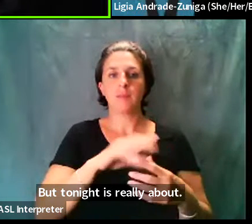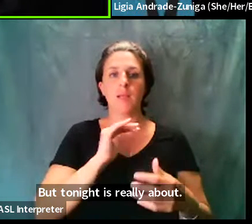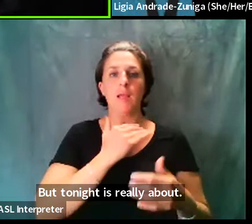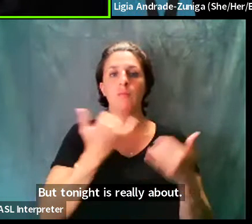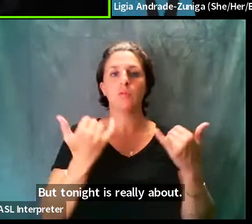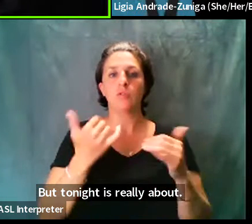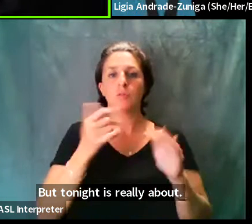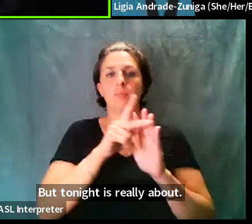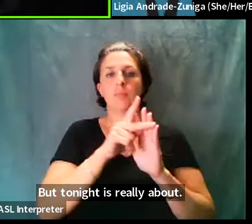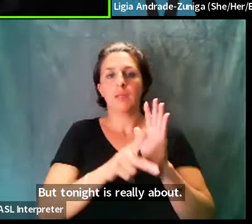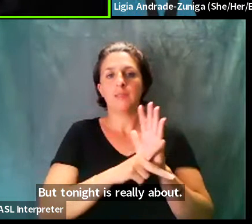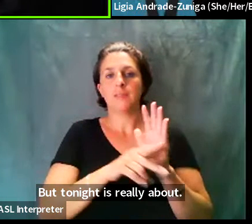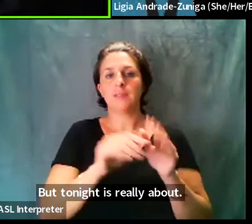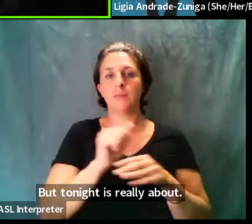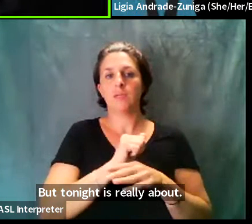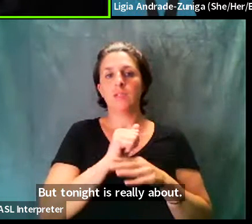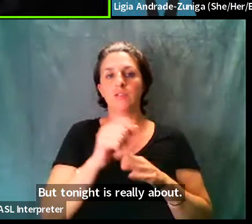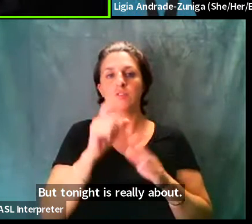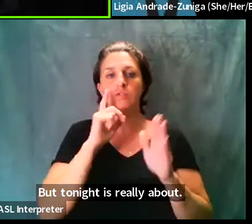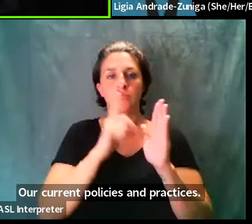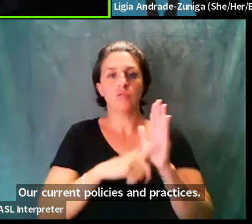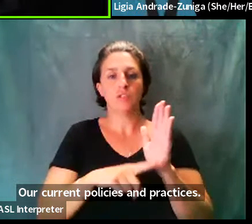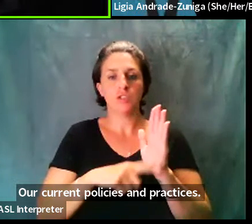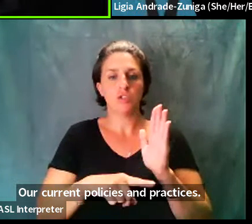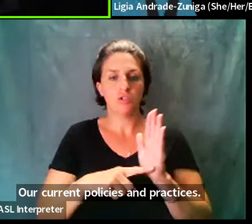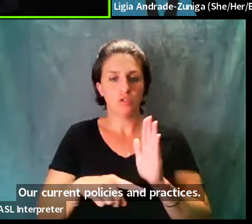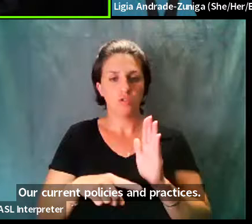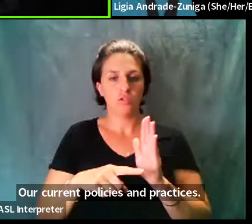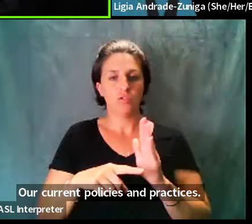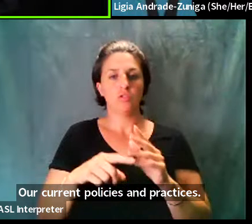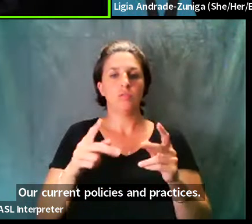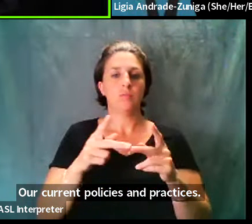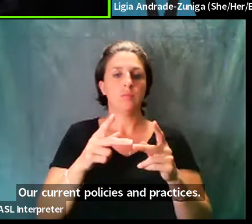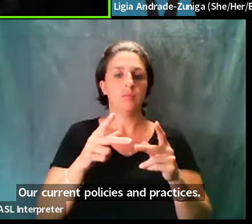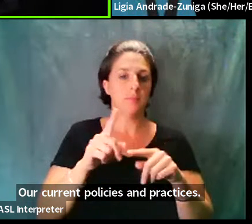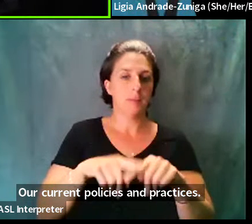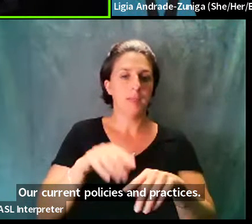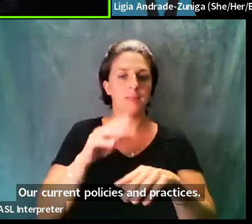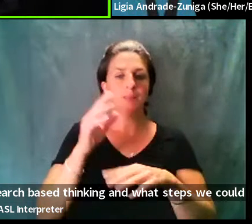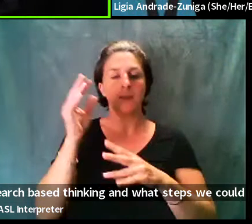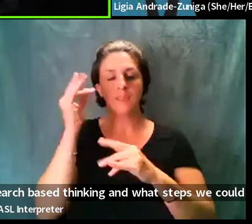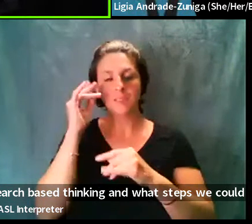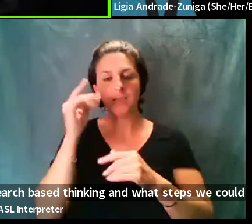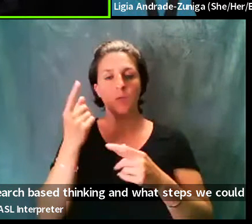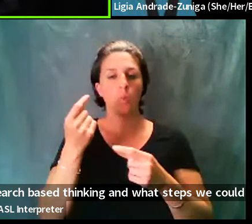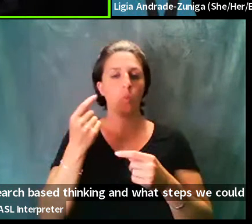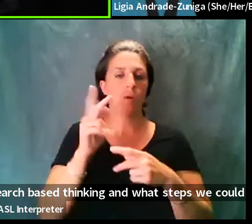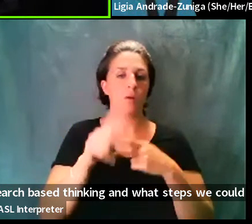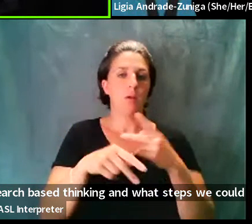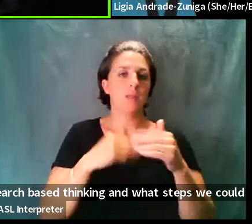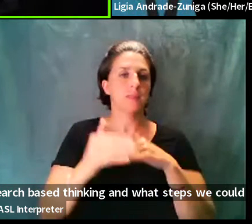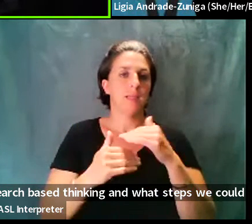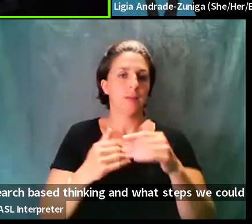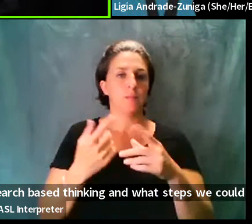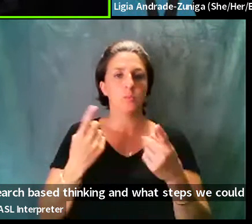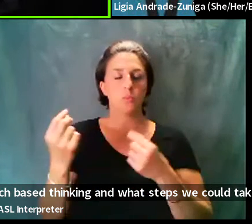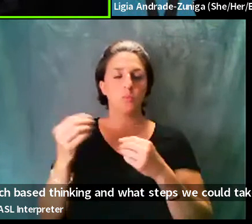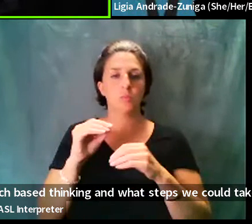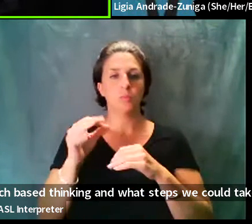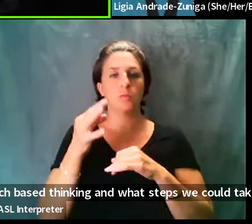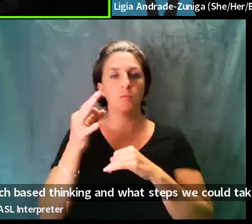practices, research-based thinking, and what steps we could take moving forward. So with that, I'm going to introduce Mr.